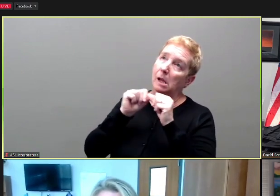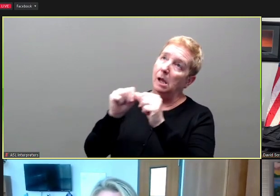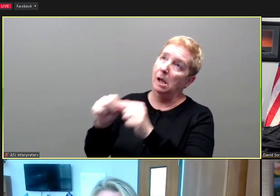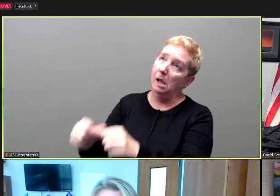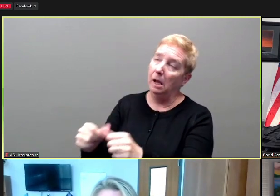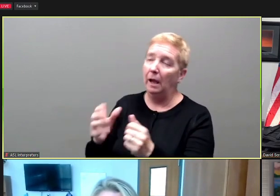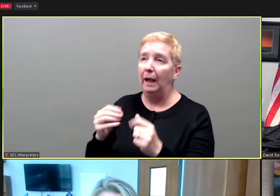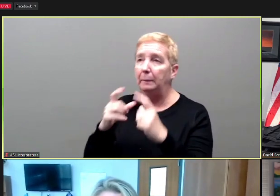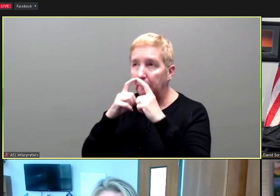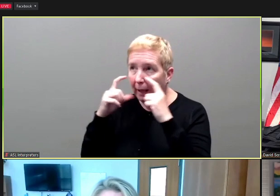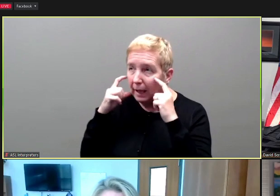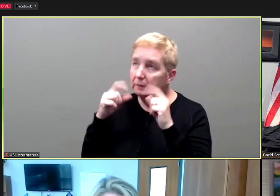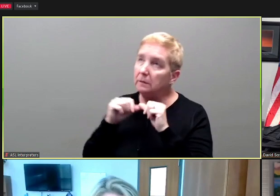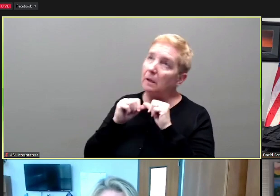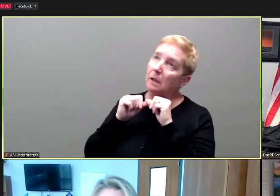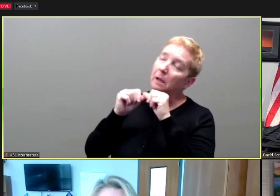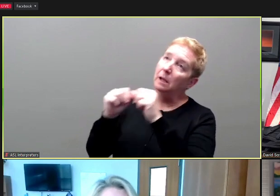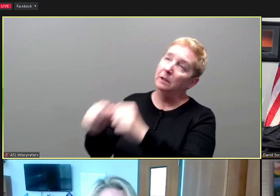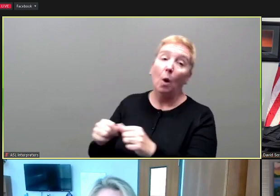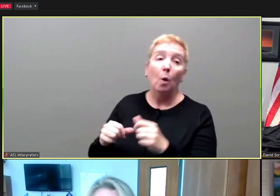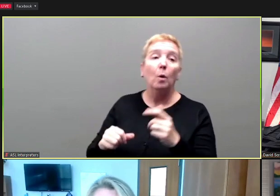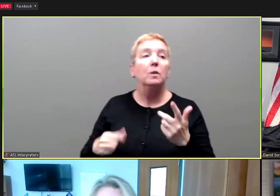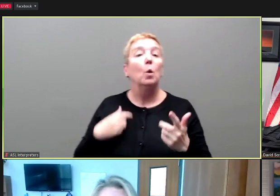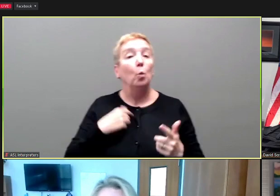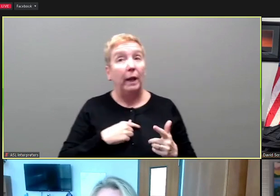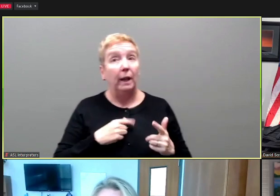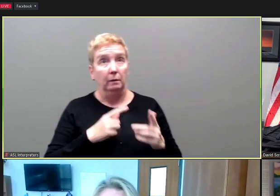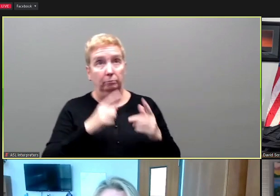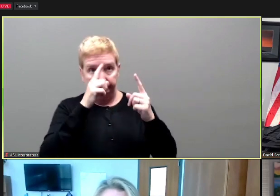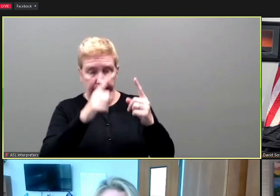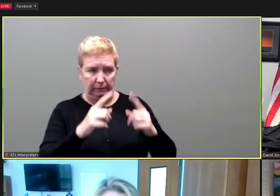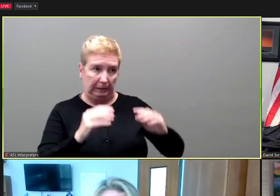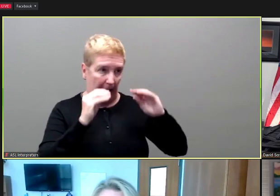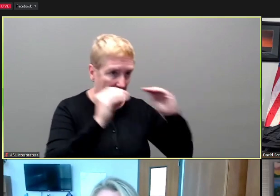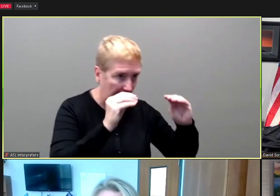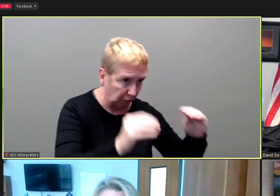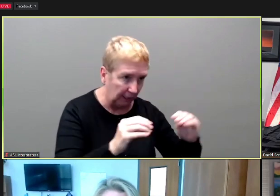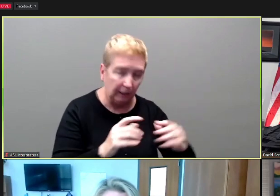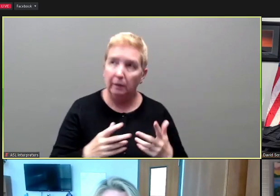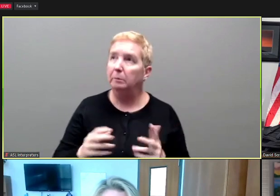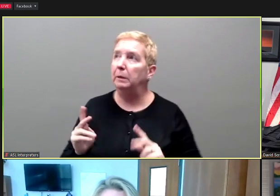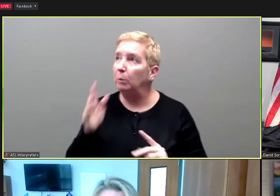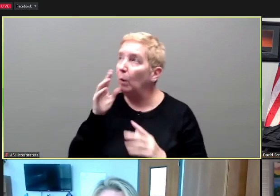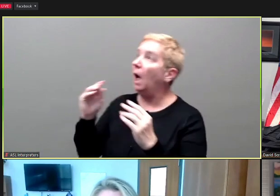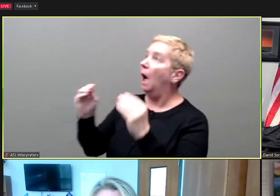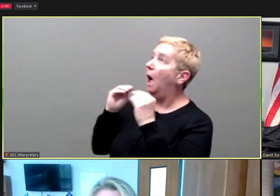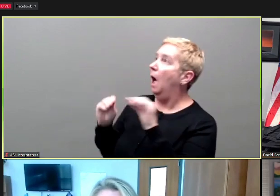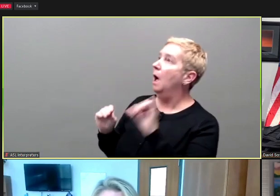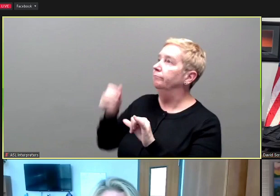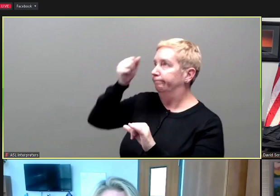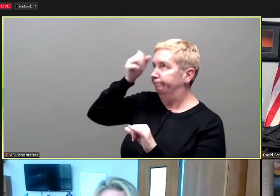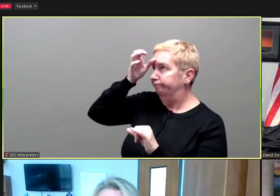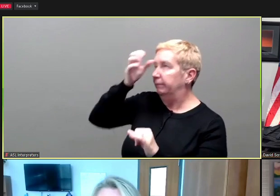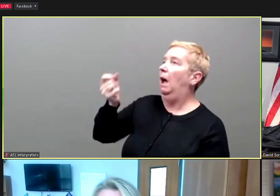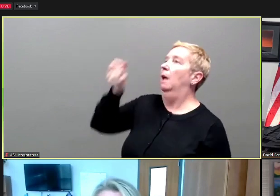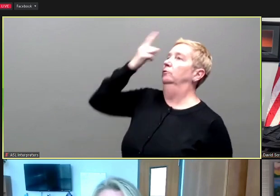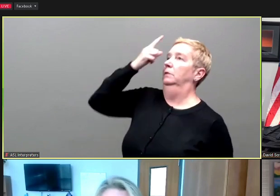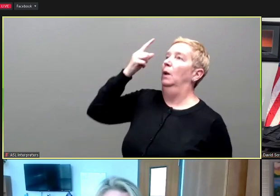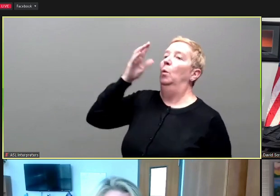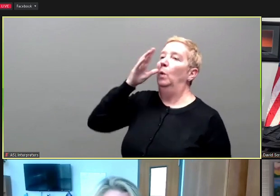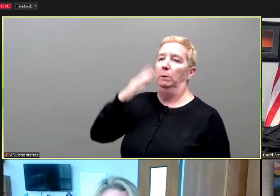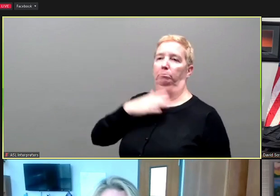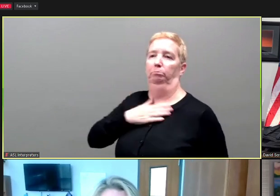pushing for the education and knowledge. I think that we can have a really good vaccination rate